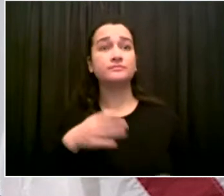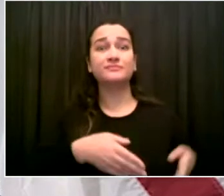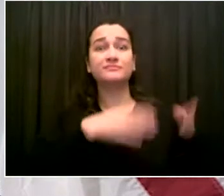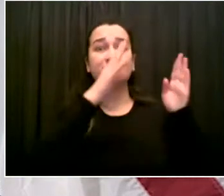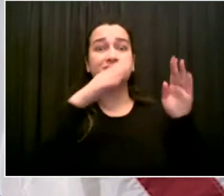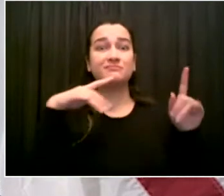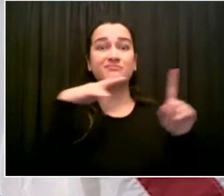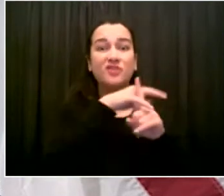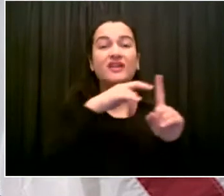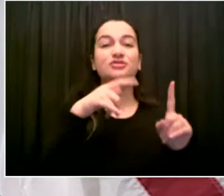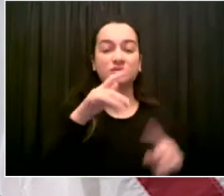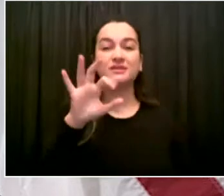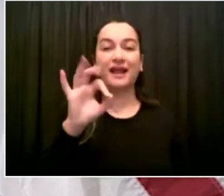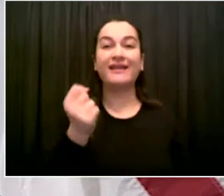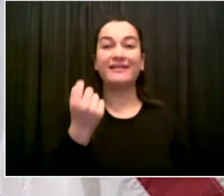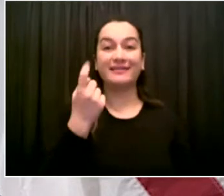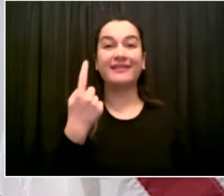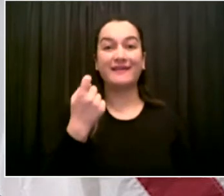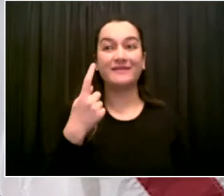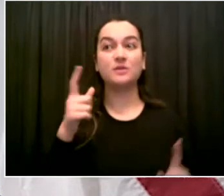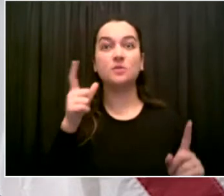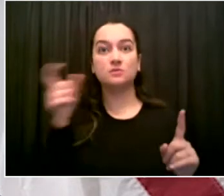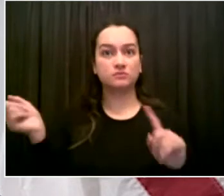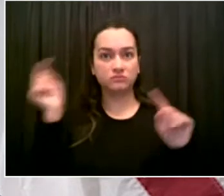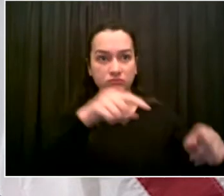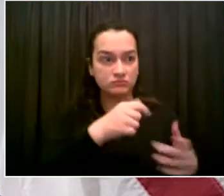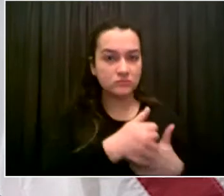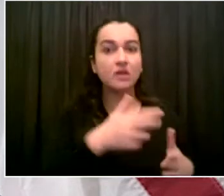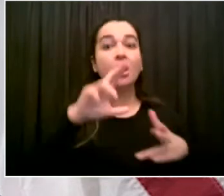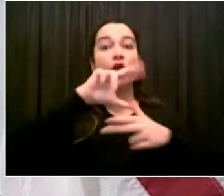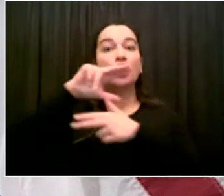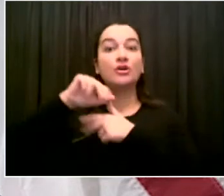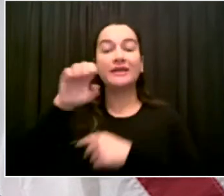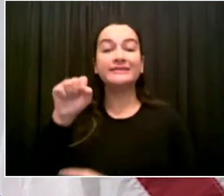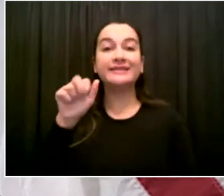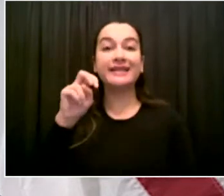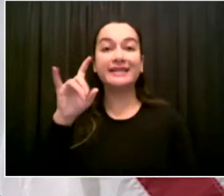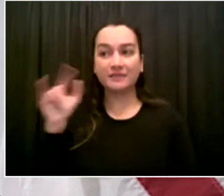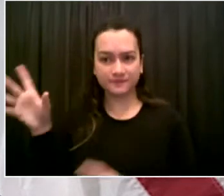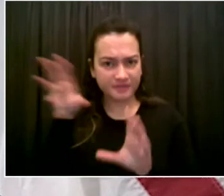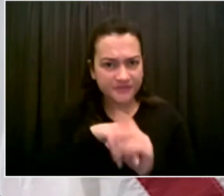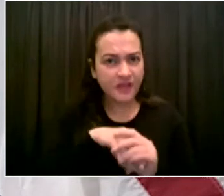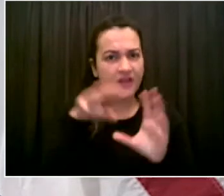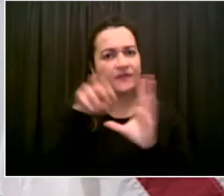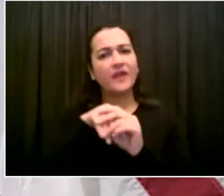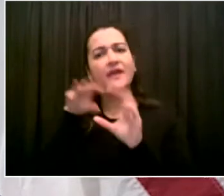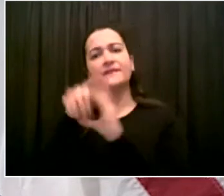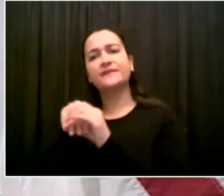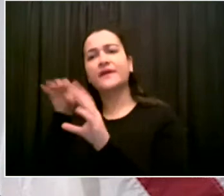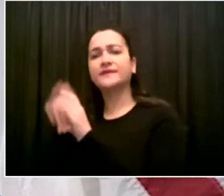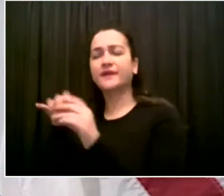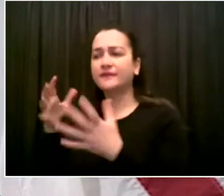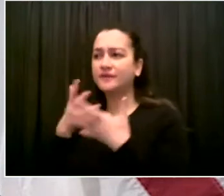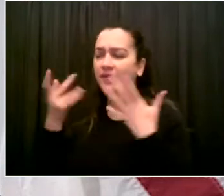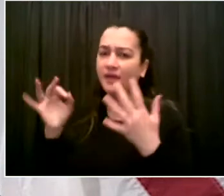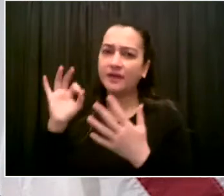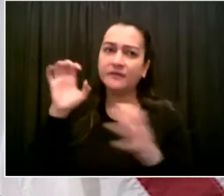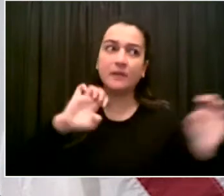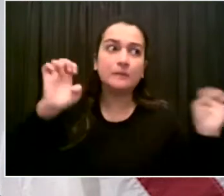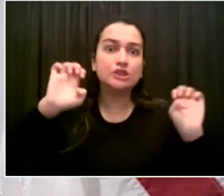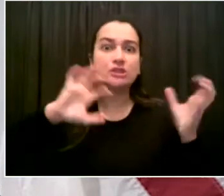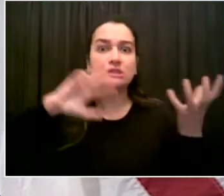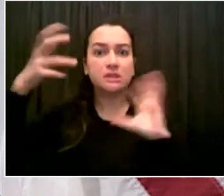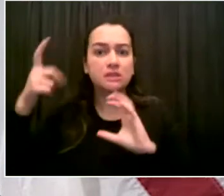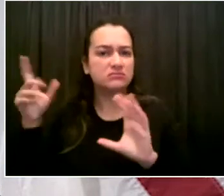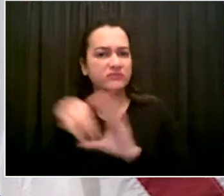struggled with the pandemic. He has been a leader of emergency management in the state of Virginia, so he has dealt with a